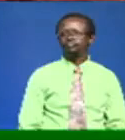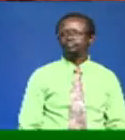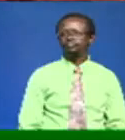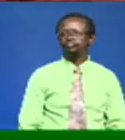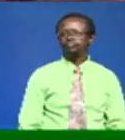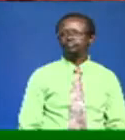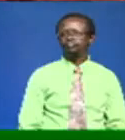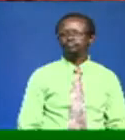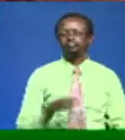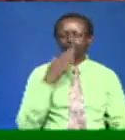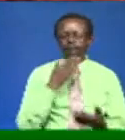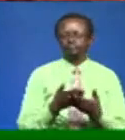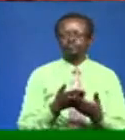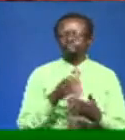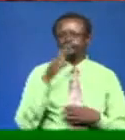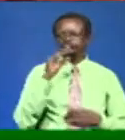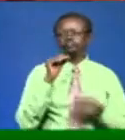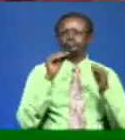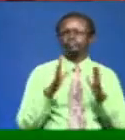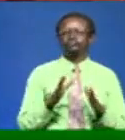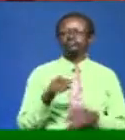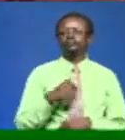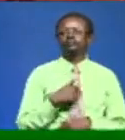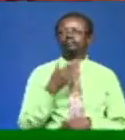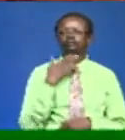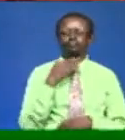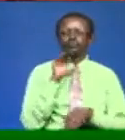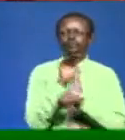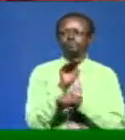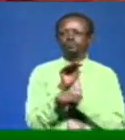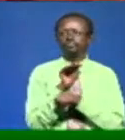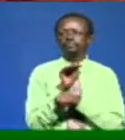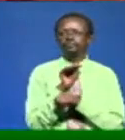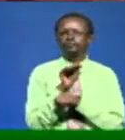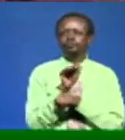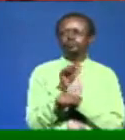Thank you, Madam Speaker. I'd like to request a statement